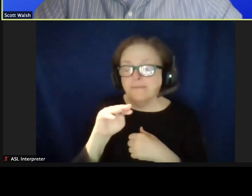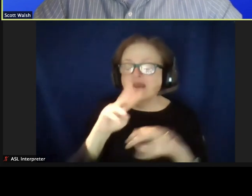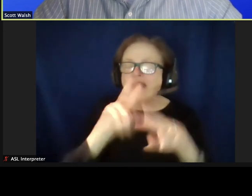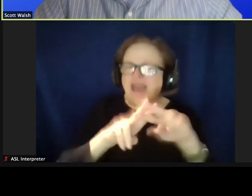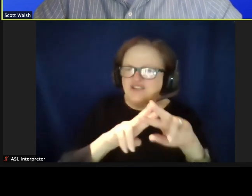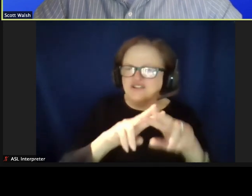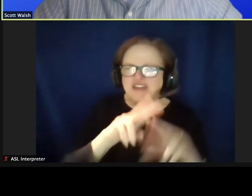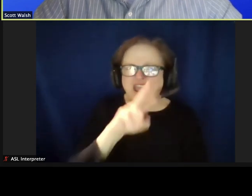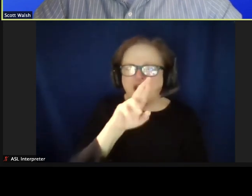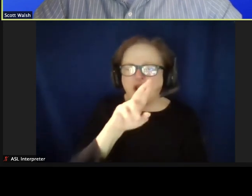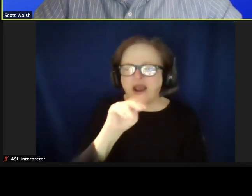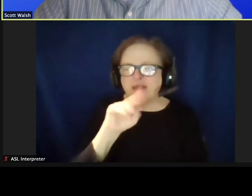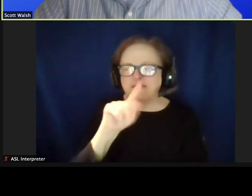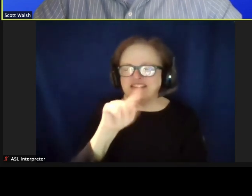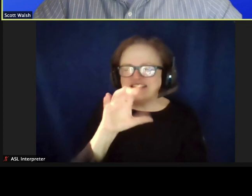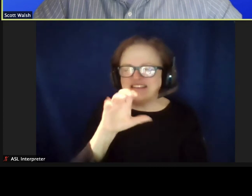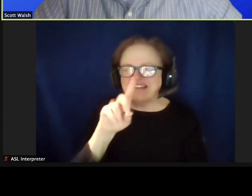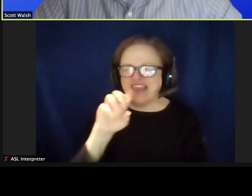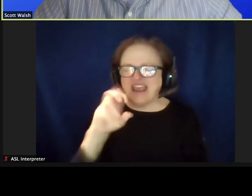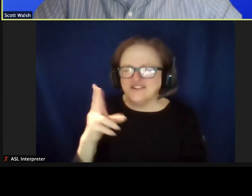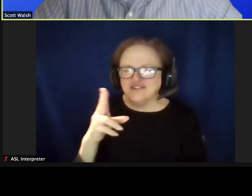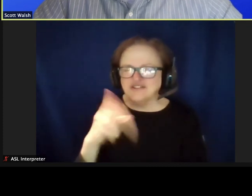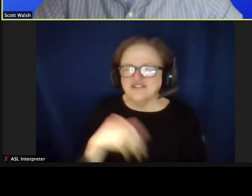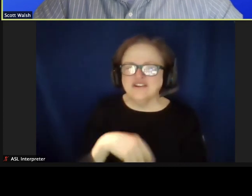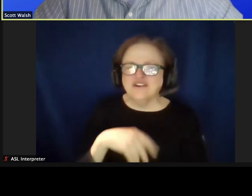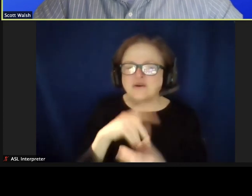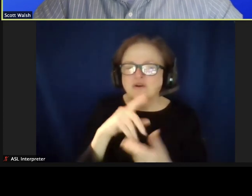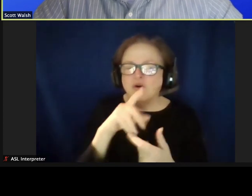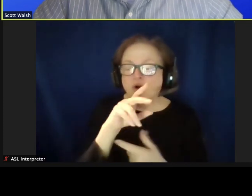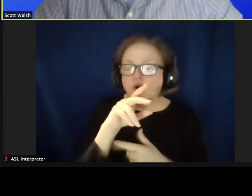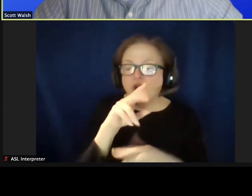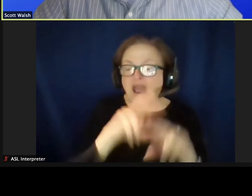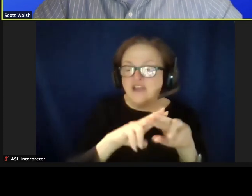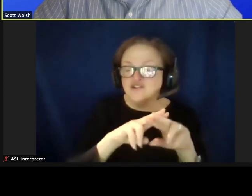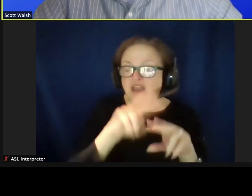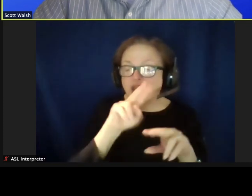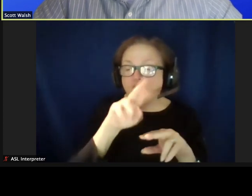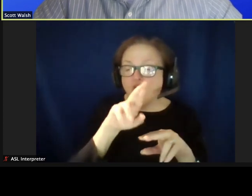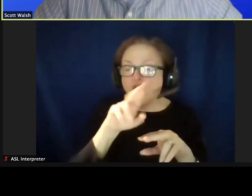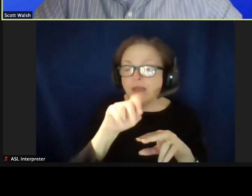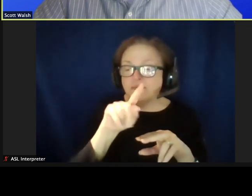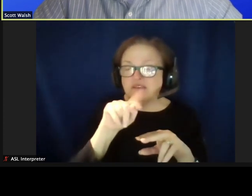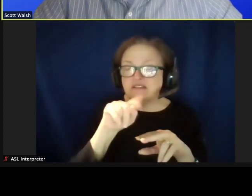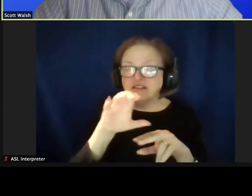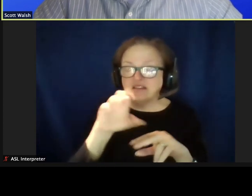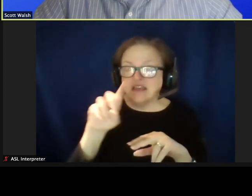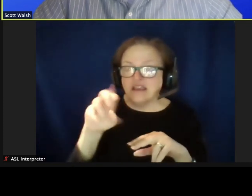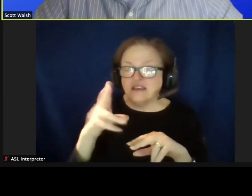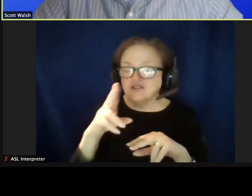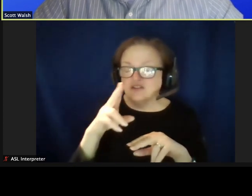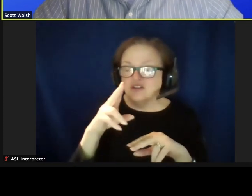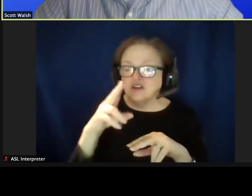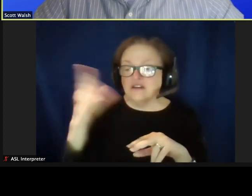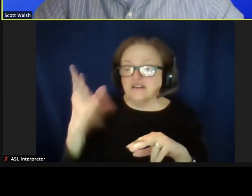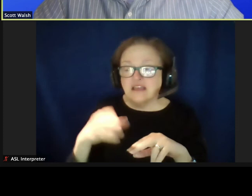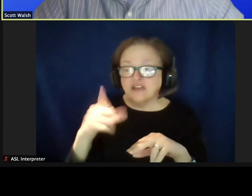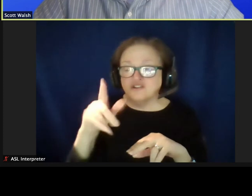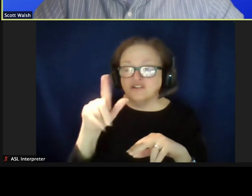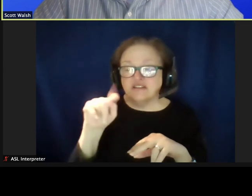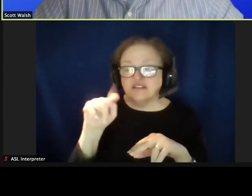RMTCDHHTALive, or hashtag FLDEAFED.